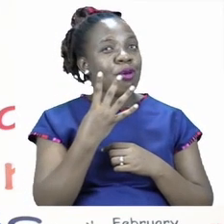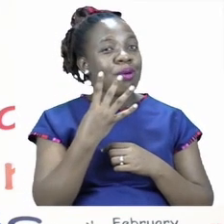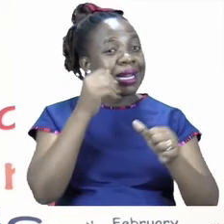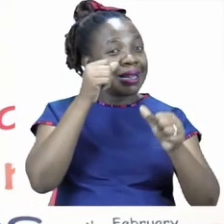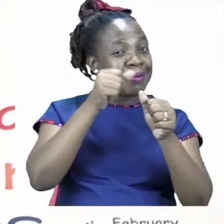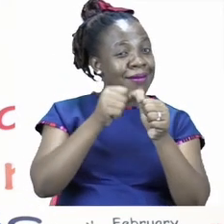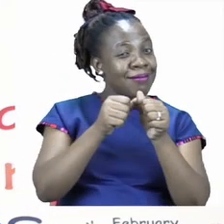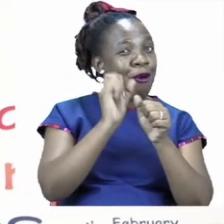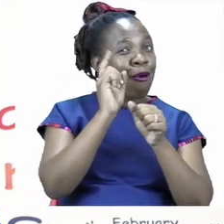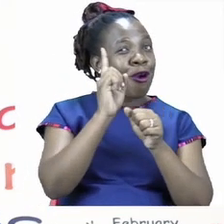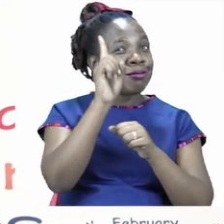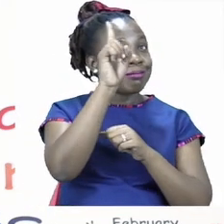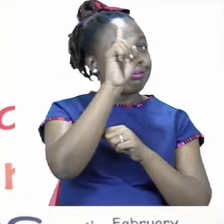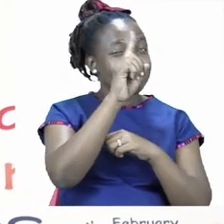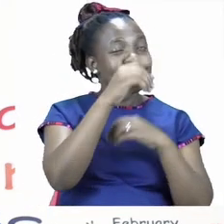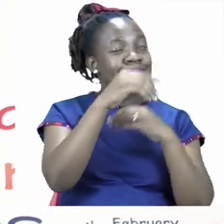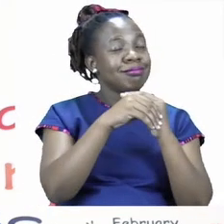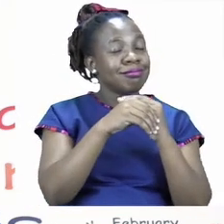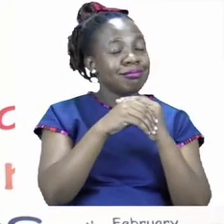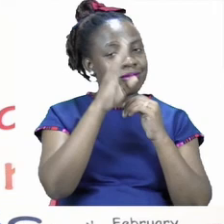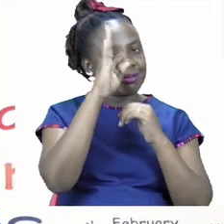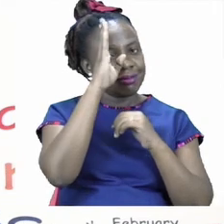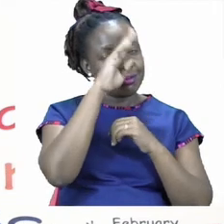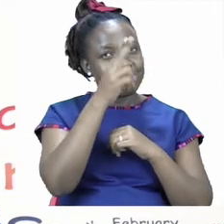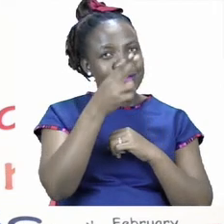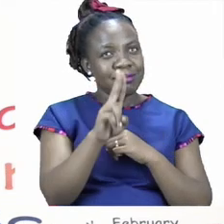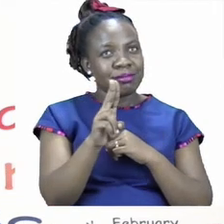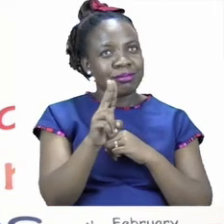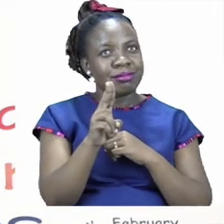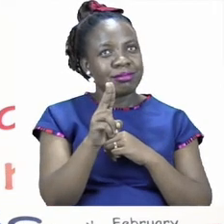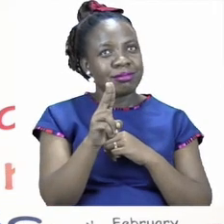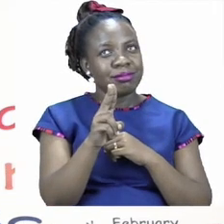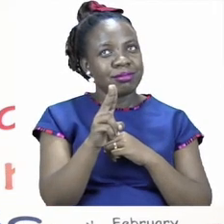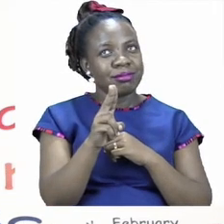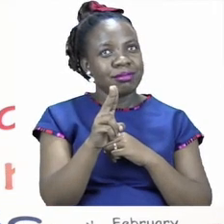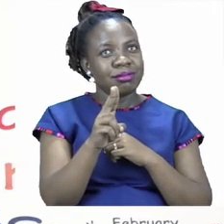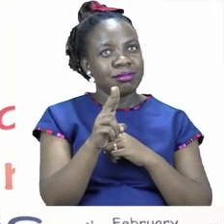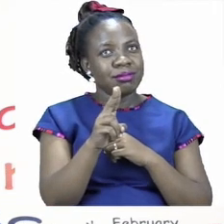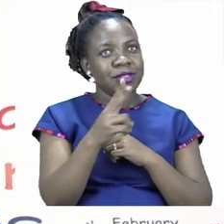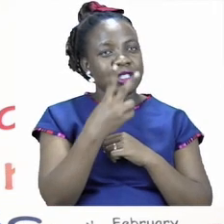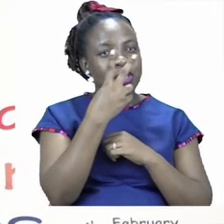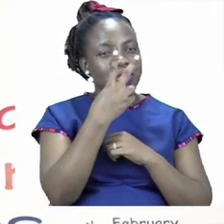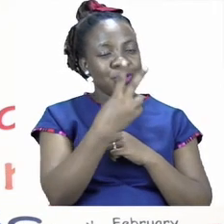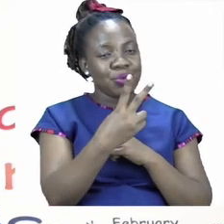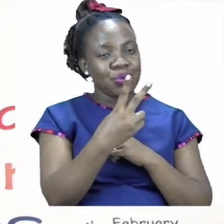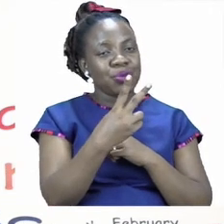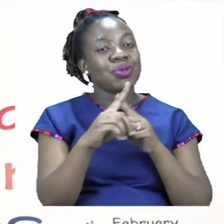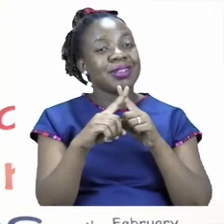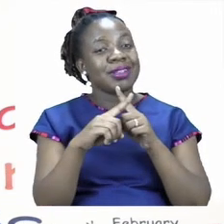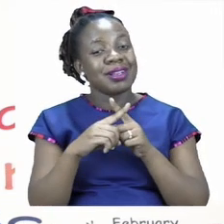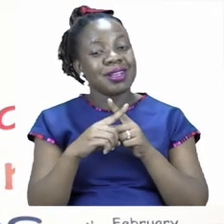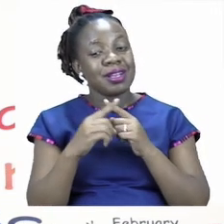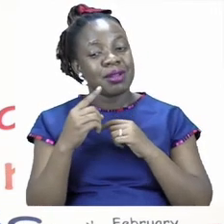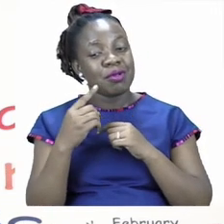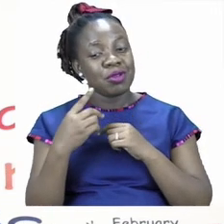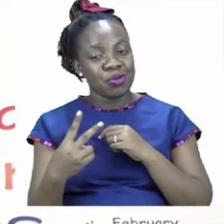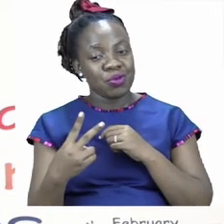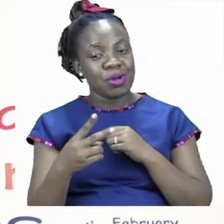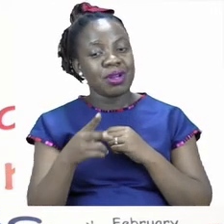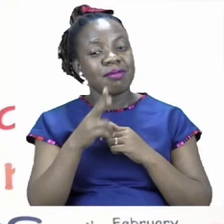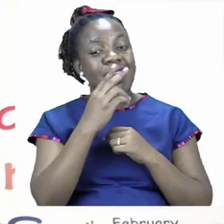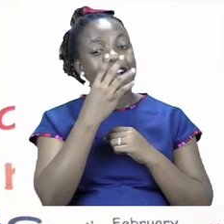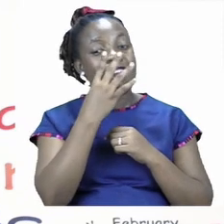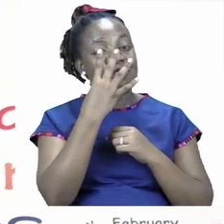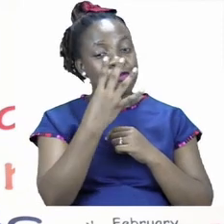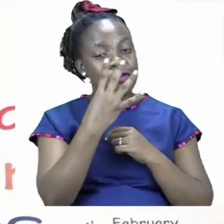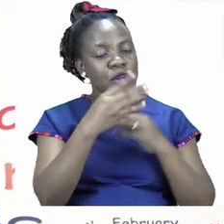not done. Remember, we have that 1 we were keeping. So it's now 4 plus